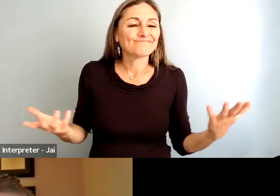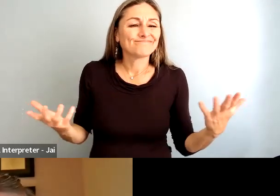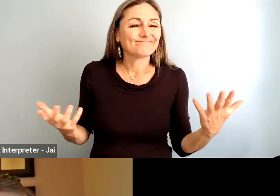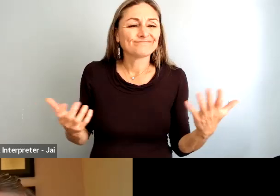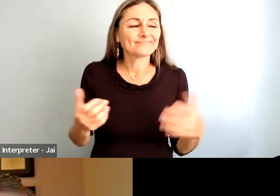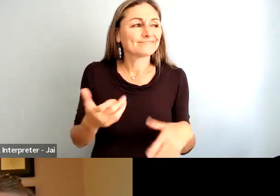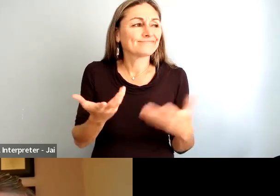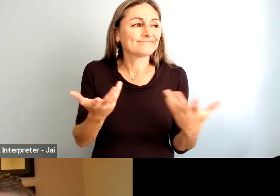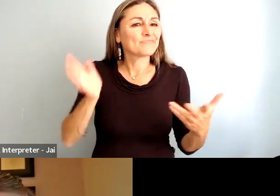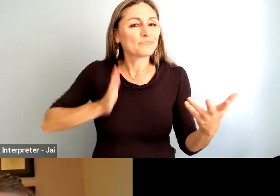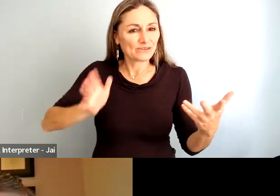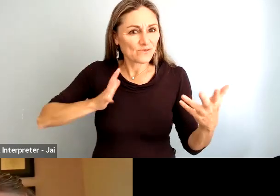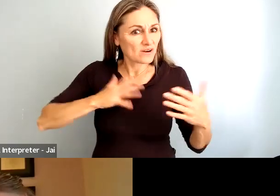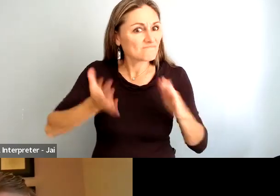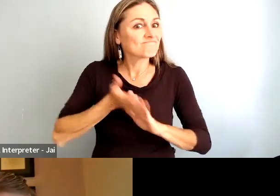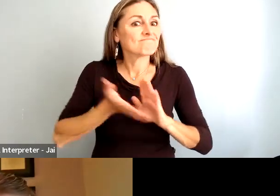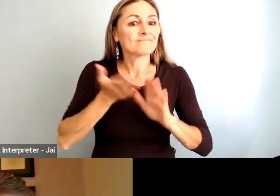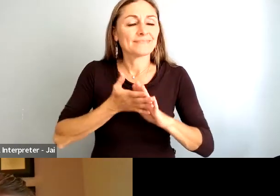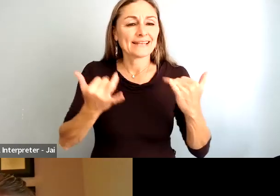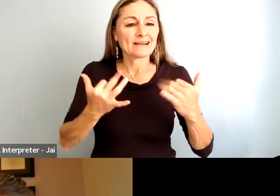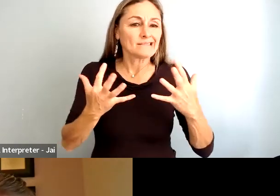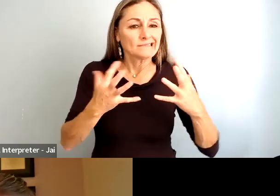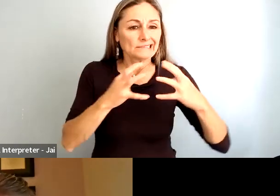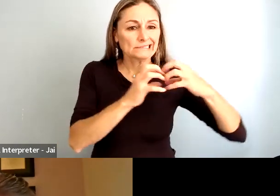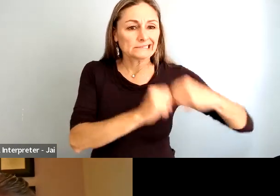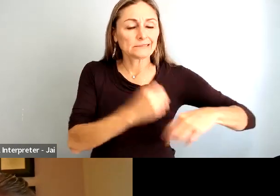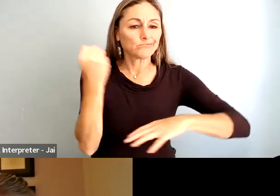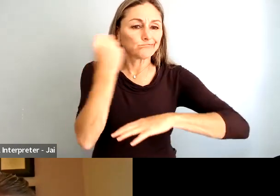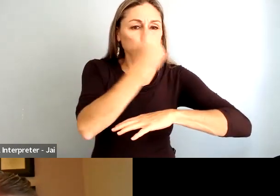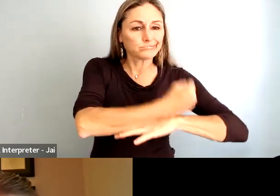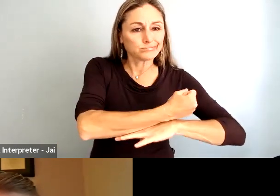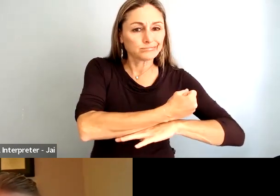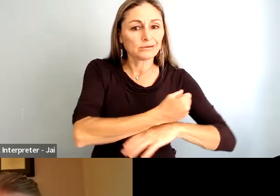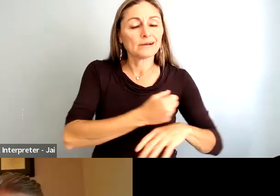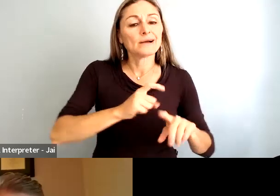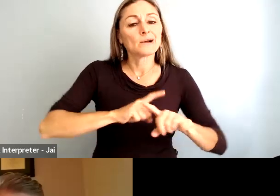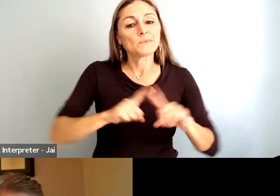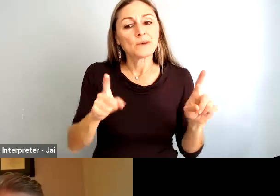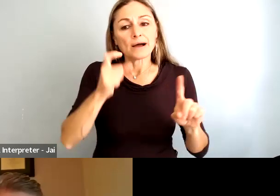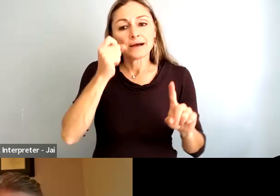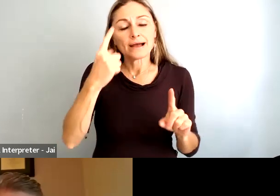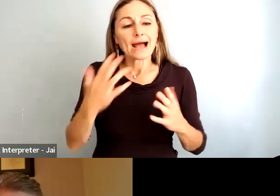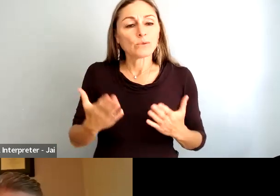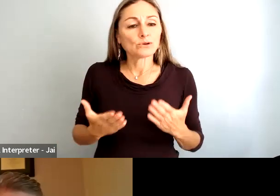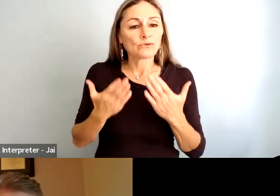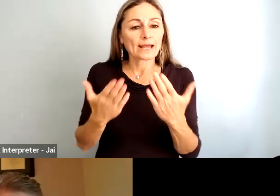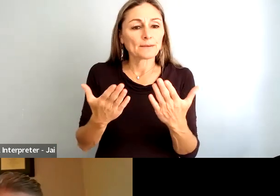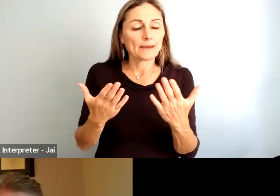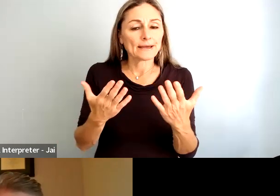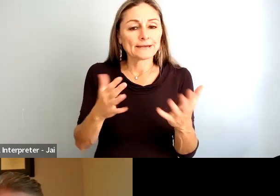its anymore. It has disbanded. However, what I would recommend for people to do,